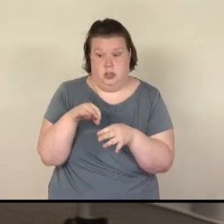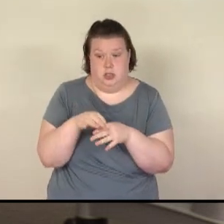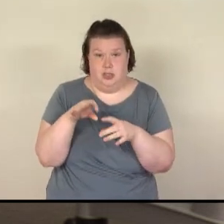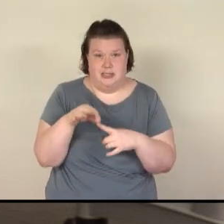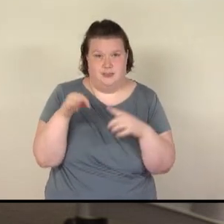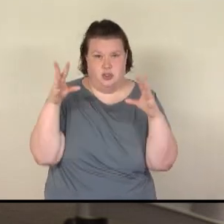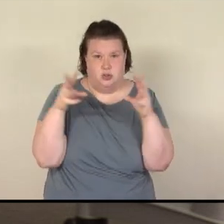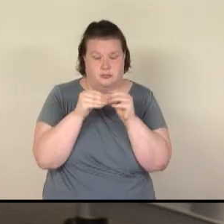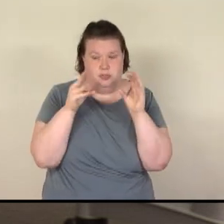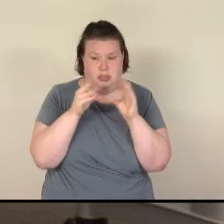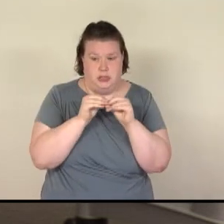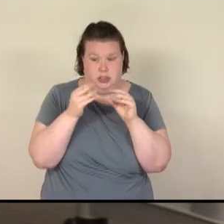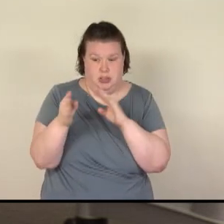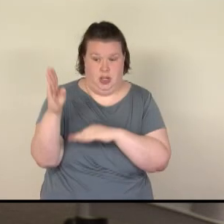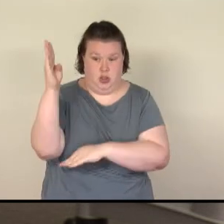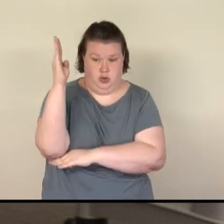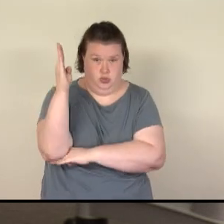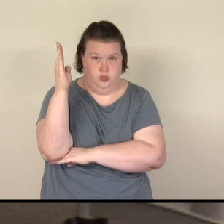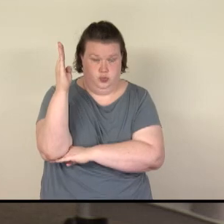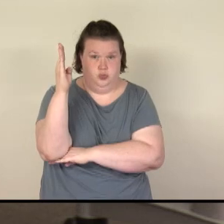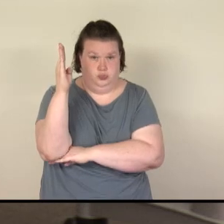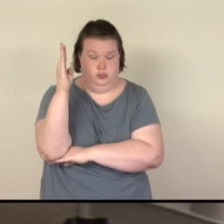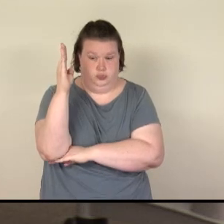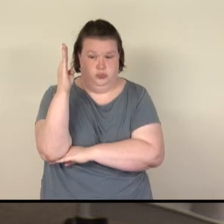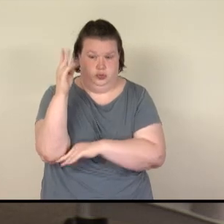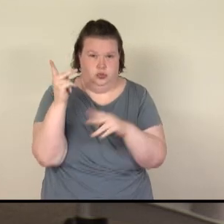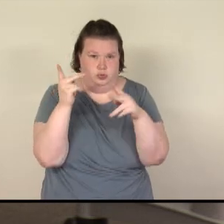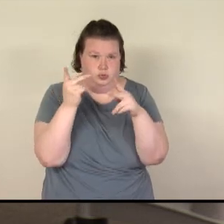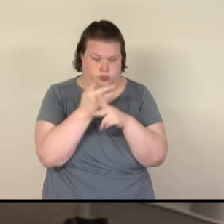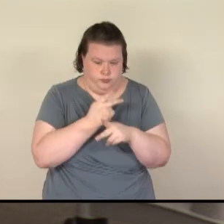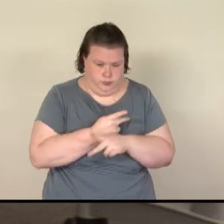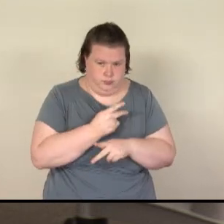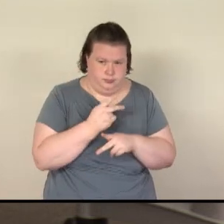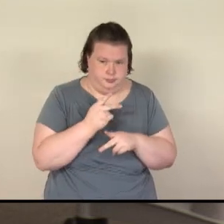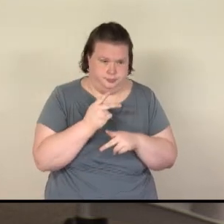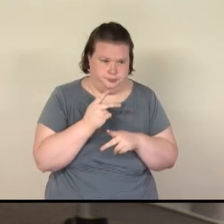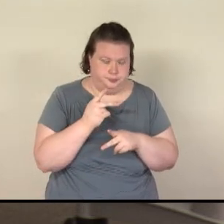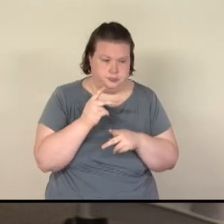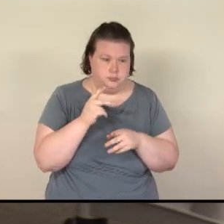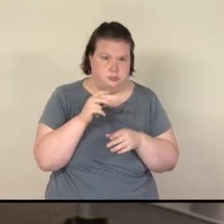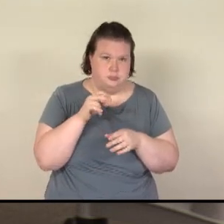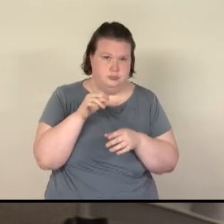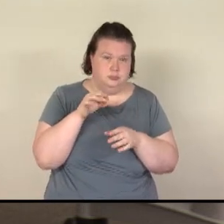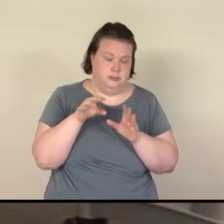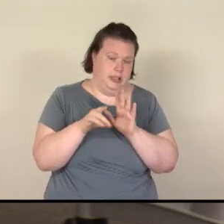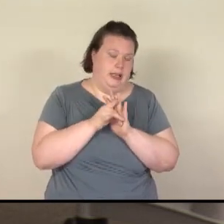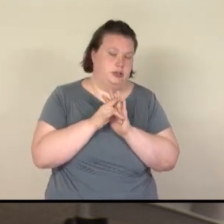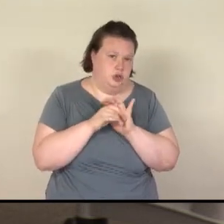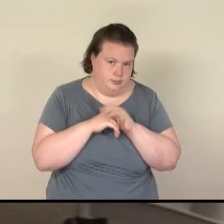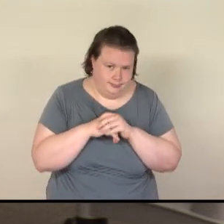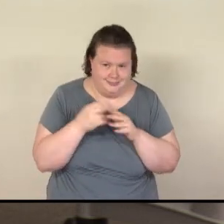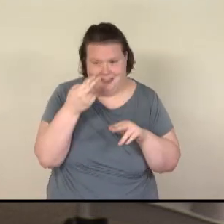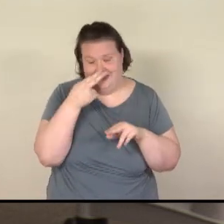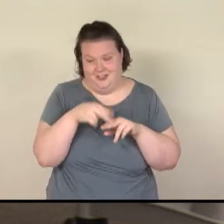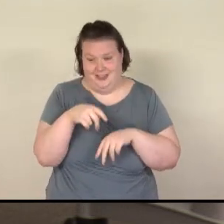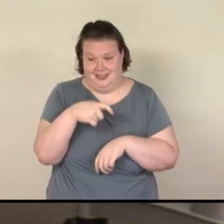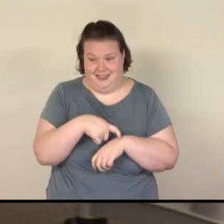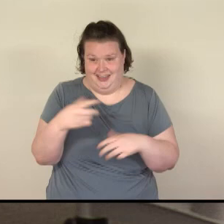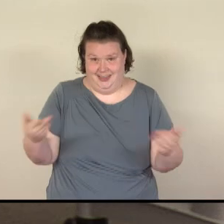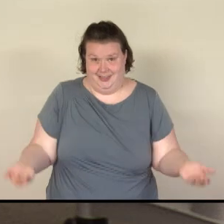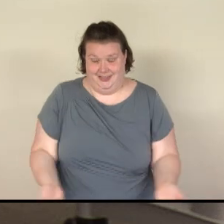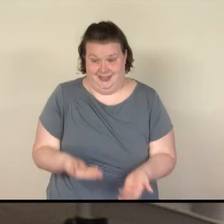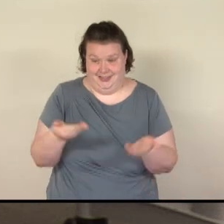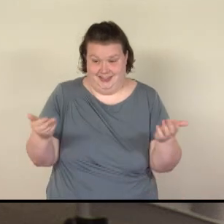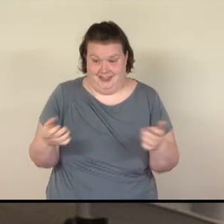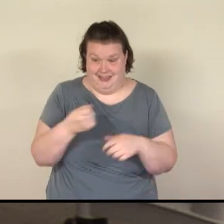noon for us to canvass the election. Those calendar invites have gone out your way. It's a fun time for us here in the district. We've been doing a